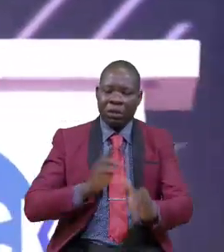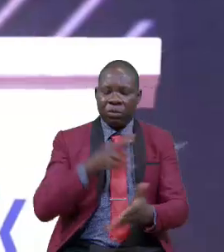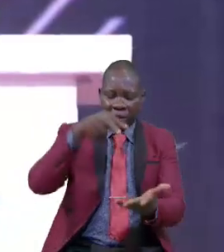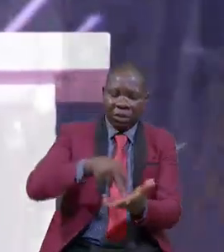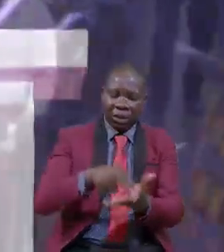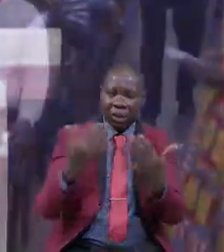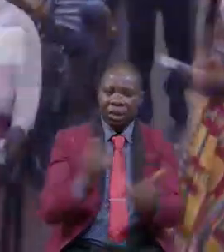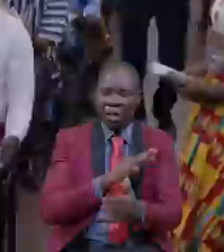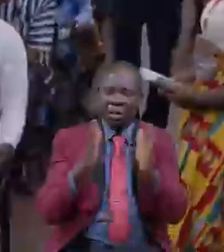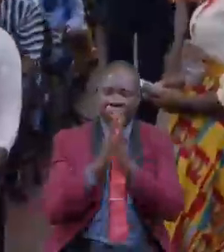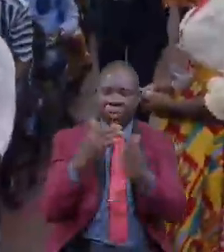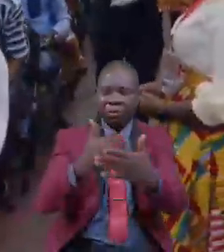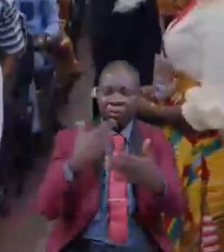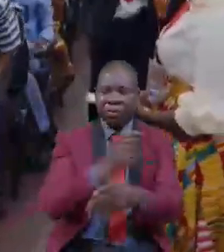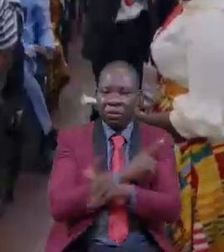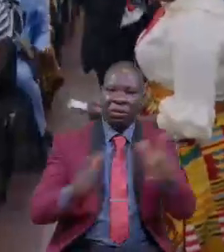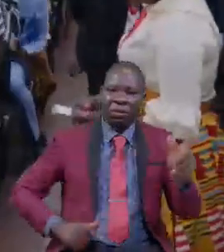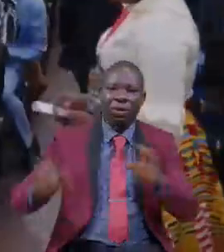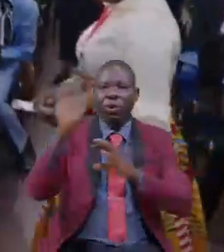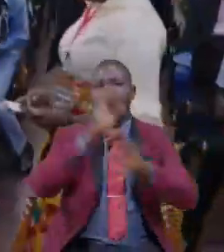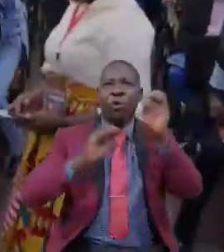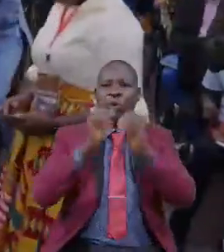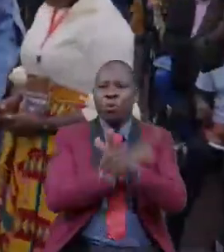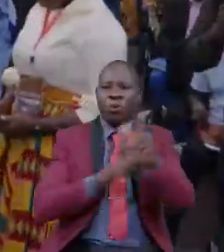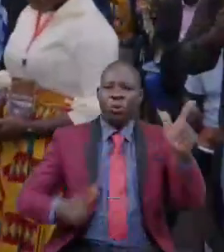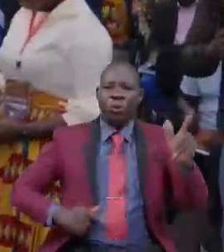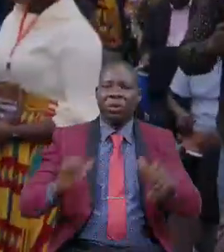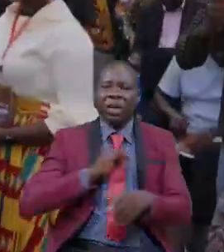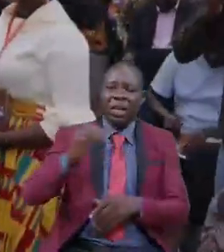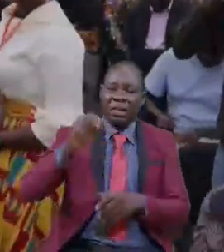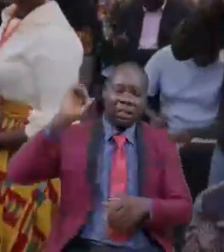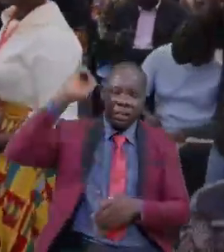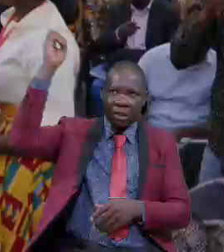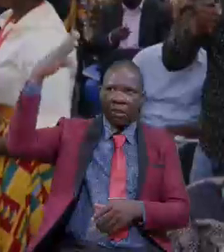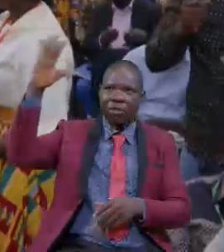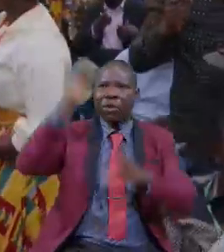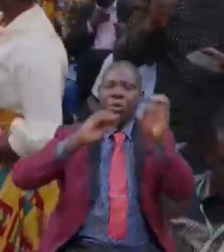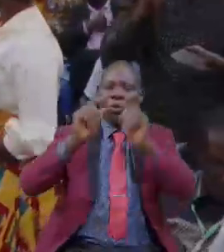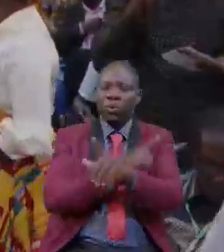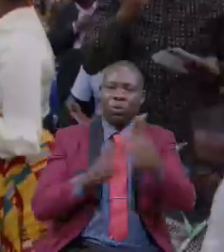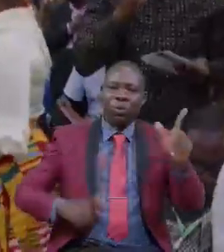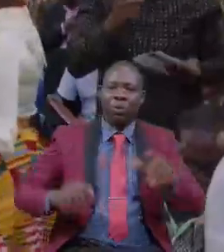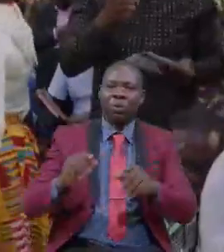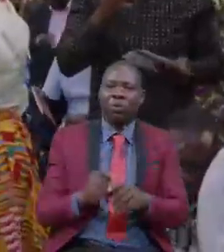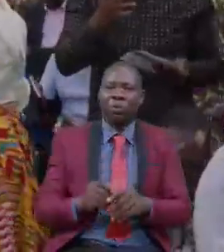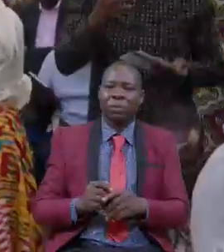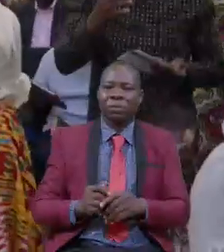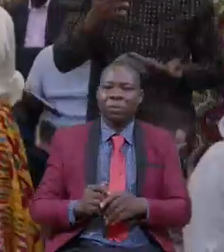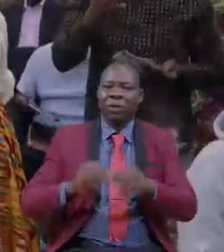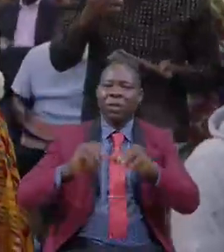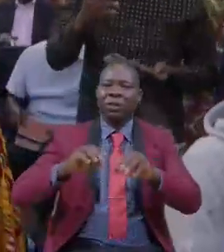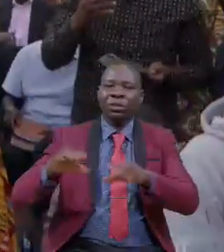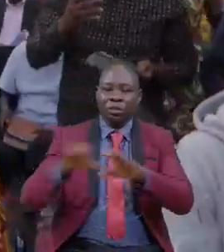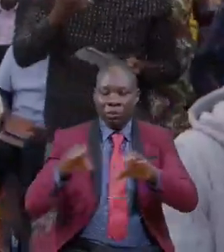the Lord. Oh Lord, I need this. Oh Lord, get this done in